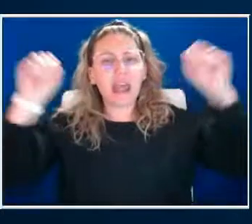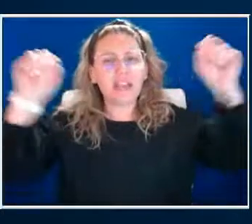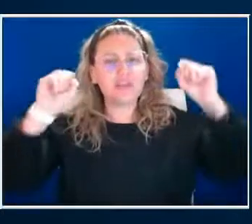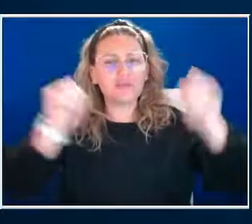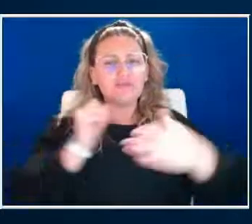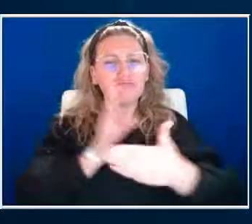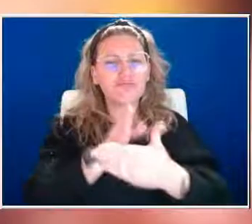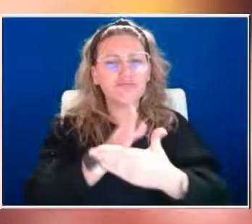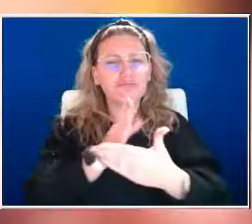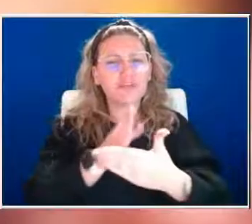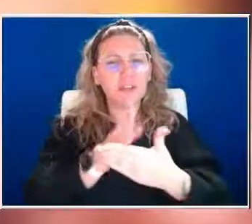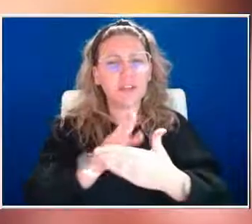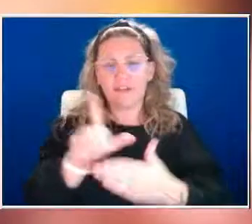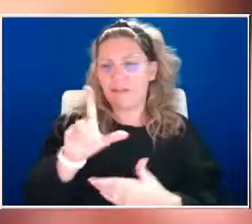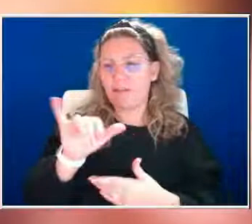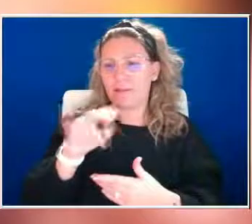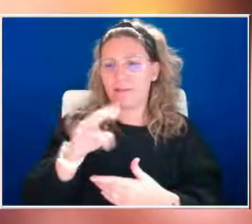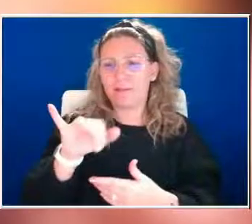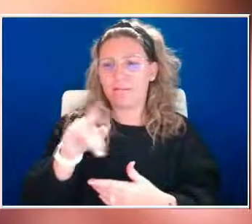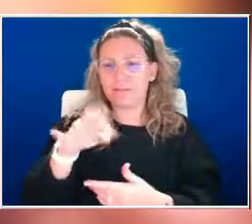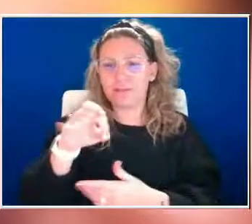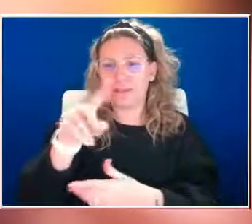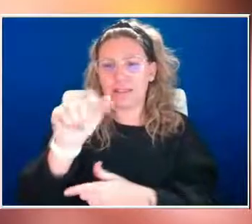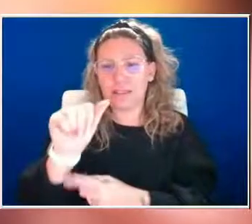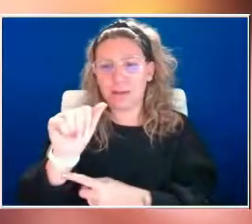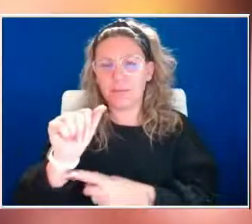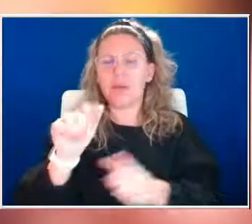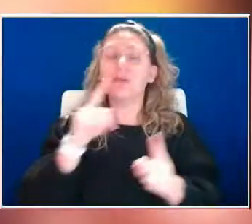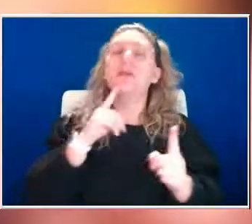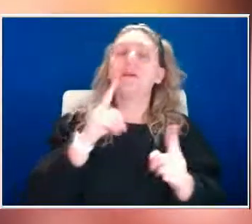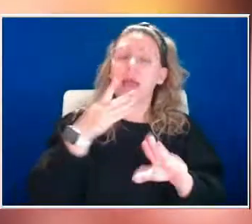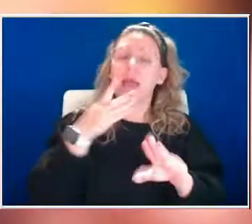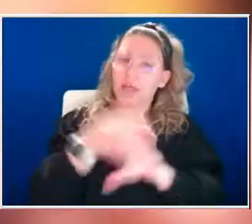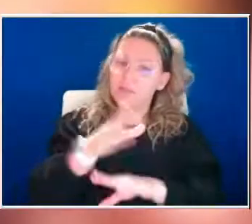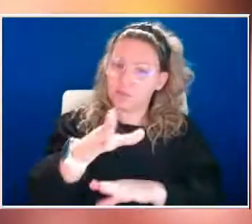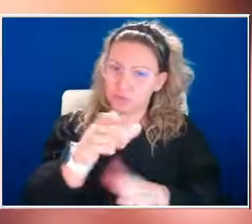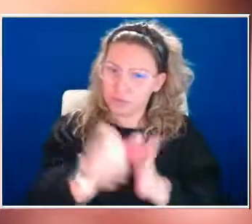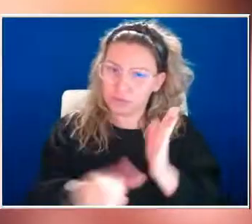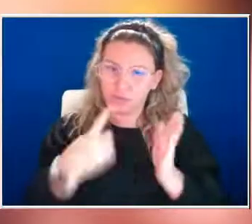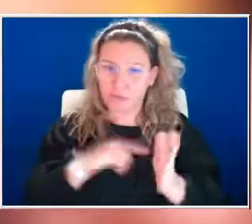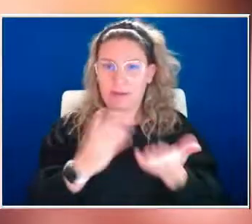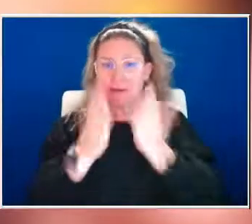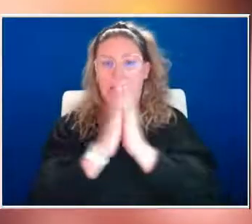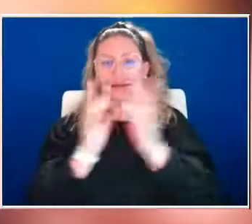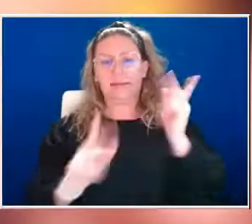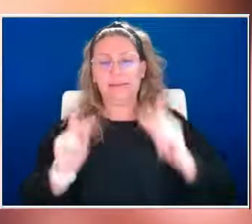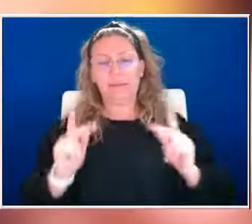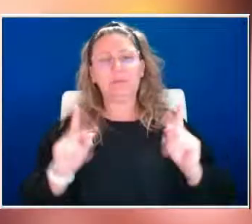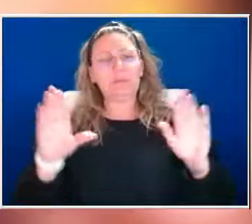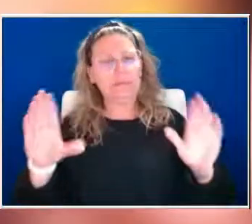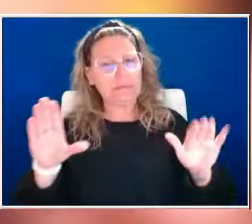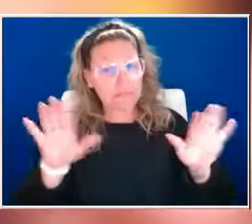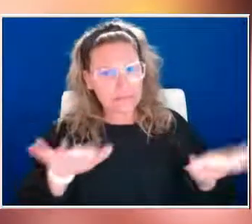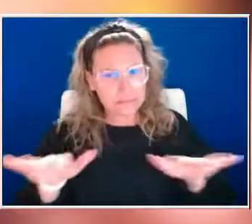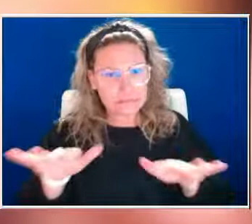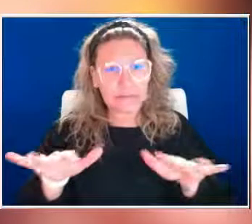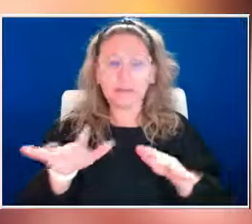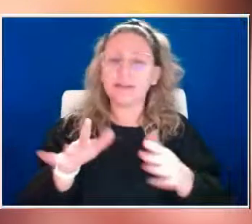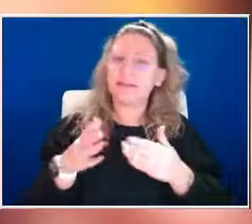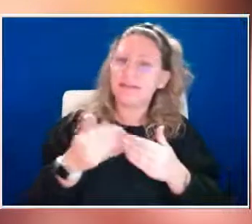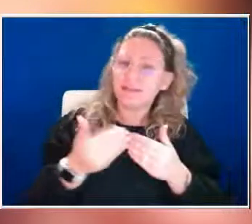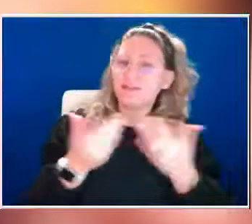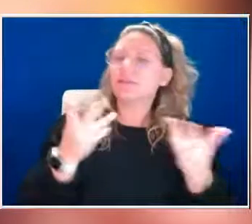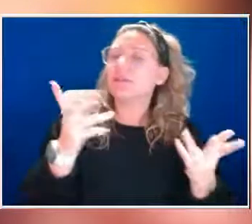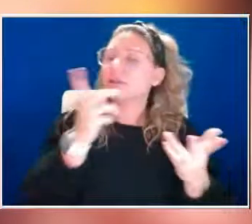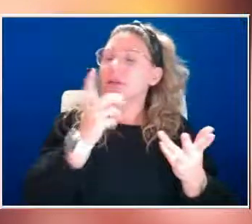No, certainly. I mean, certainly immediately after your surgery, we ask people to kind of like take it a little easy, but that's not because we don't want